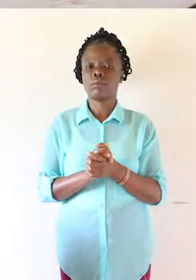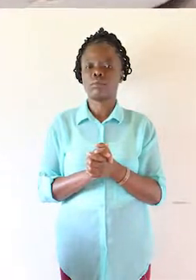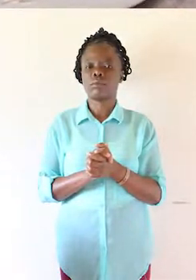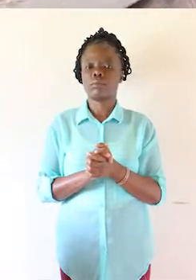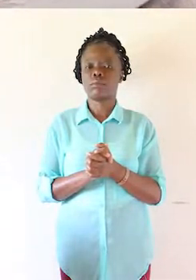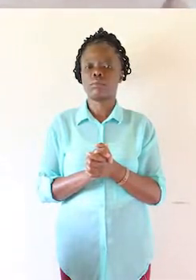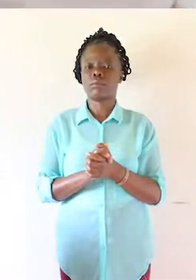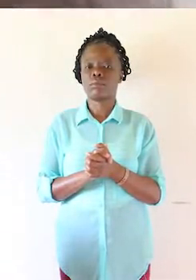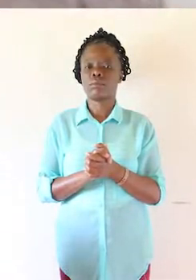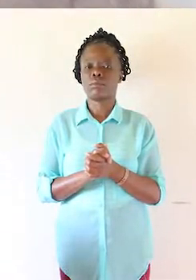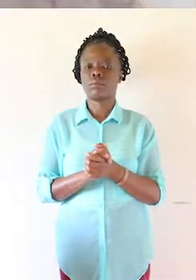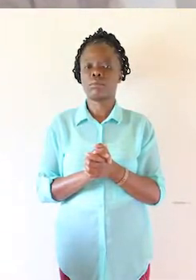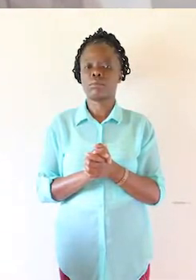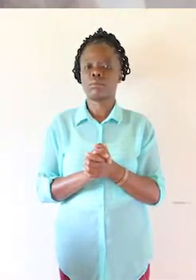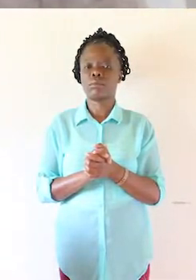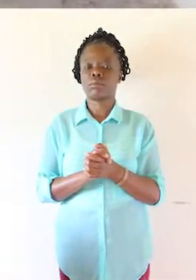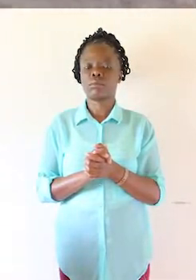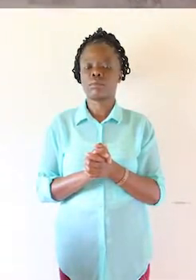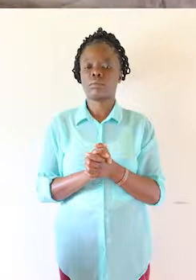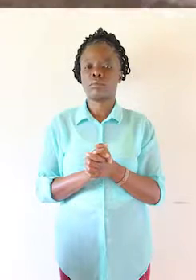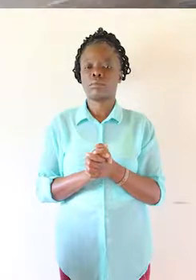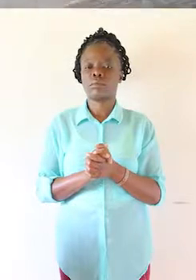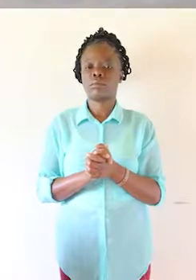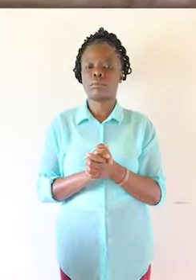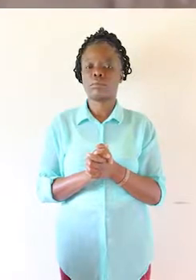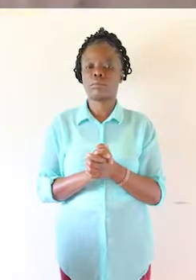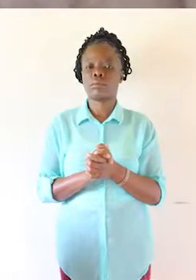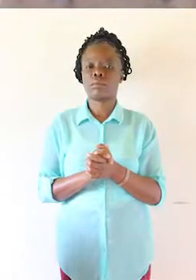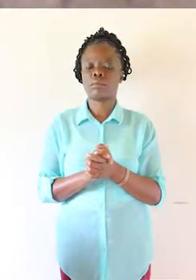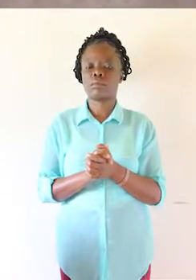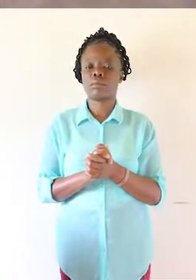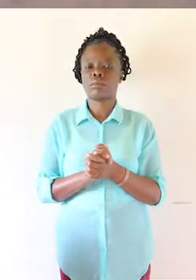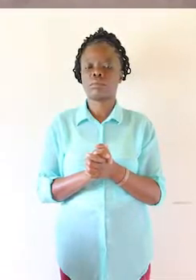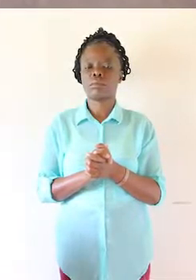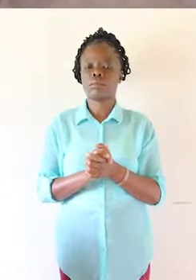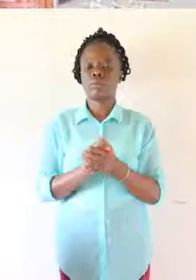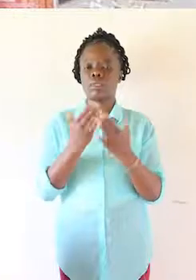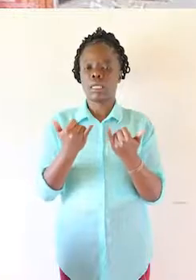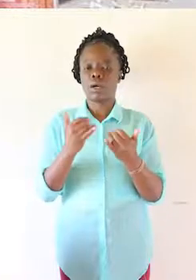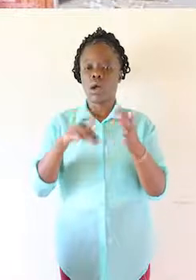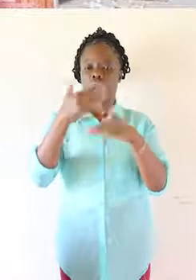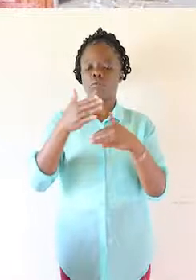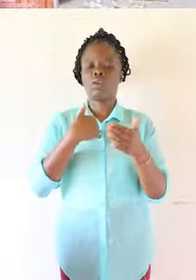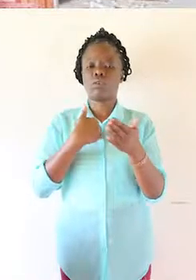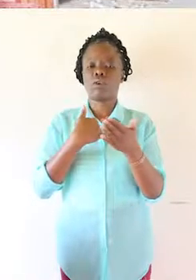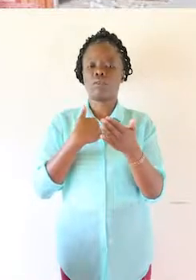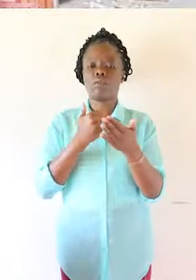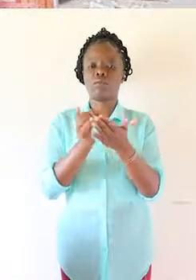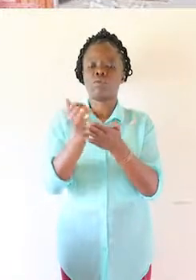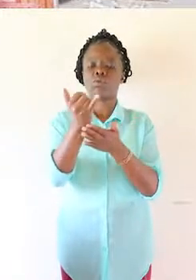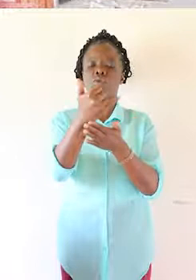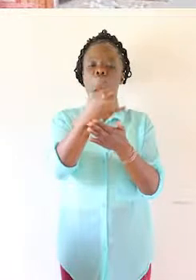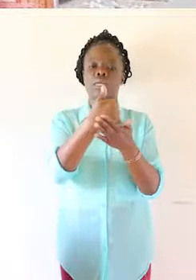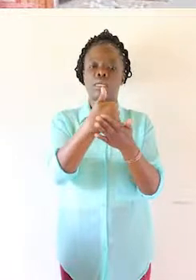Good. Now move this. Yes. So now, yeah. Now, after you have drawn,